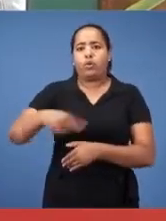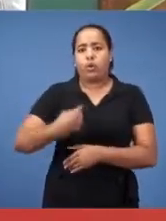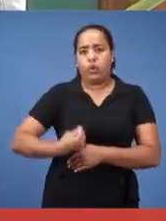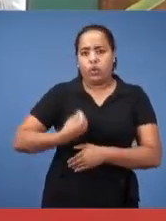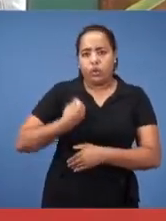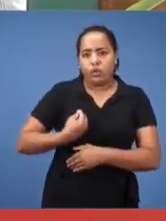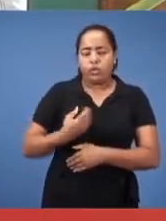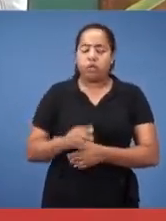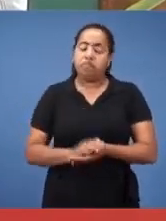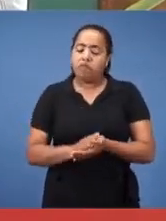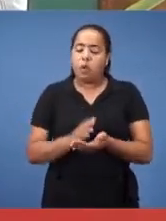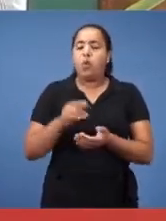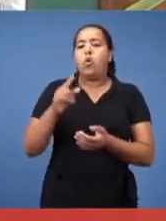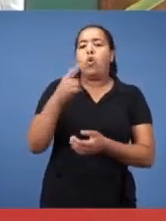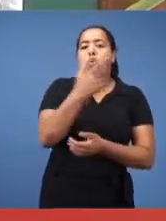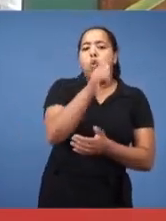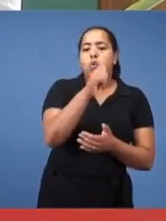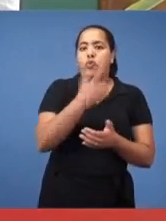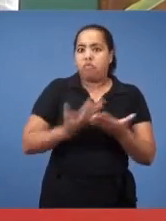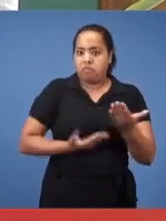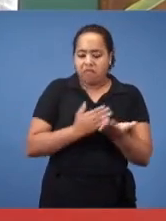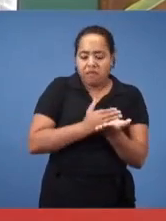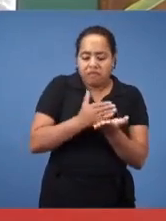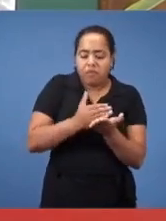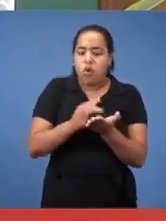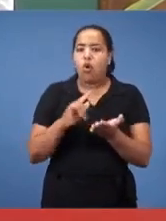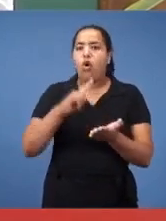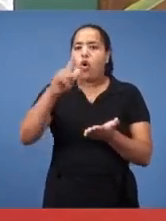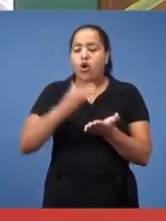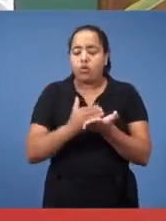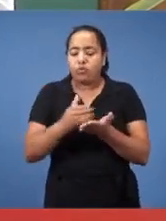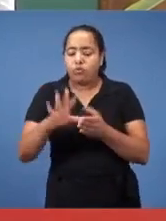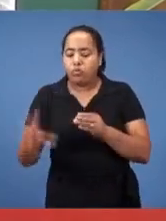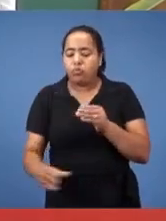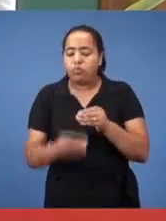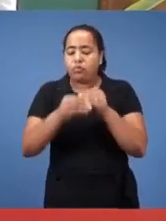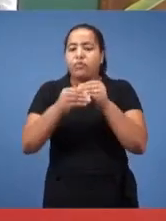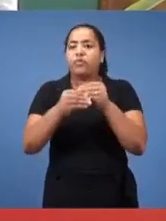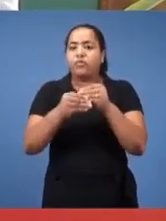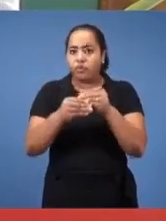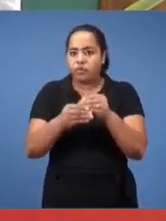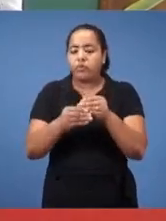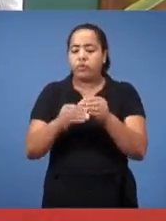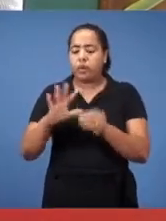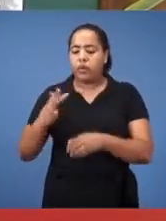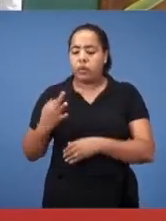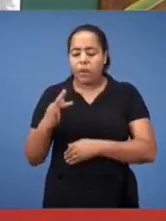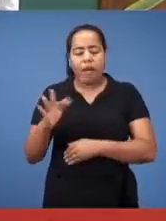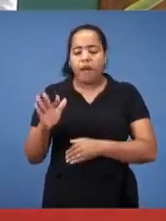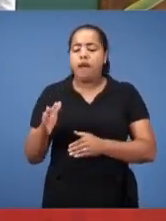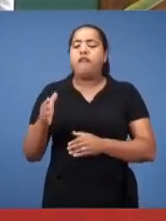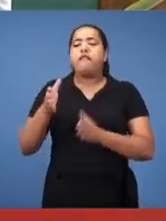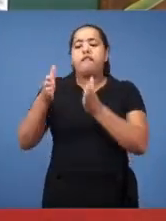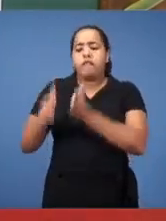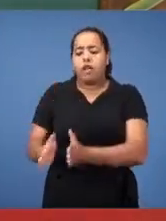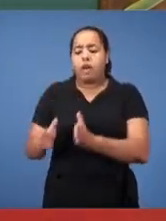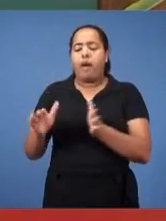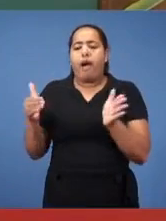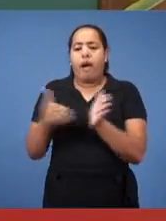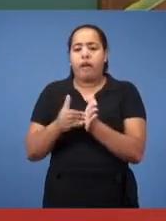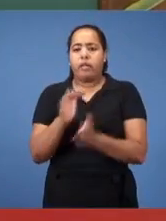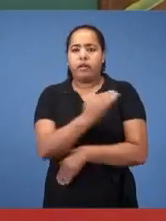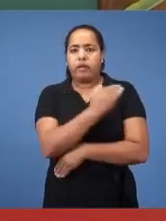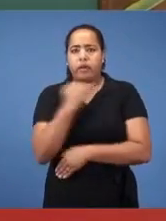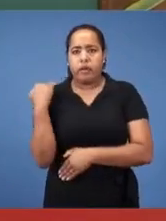point was difficult. The brother read the right text, and the other one found the point very well. So